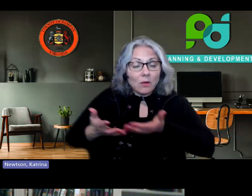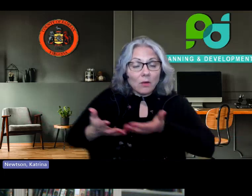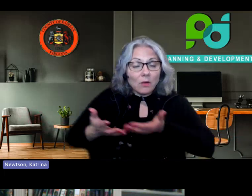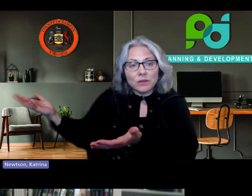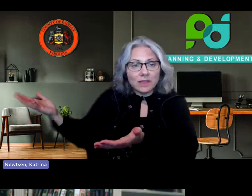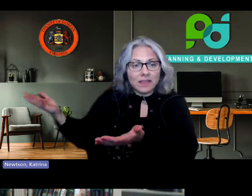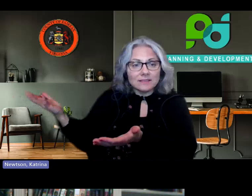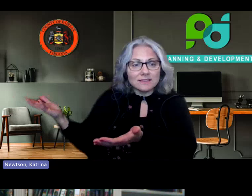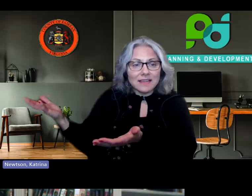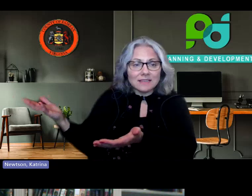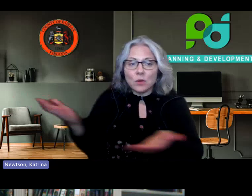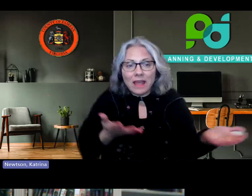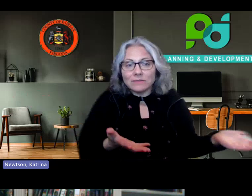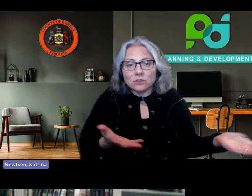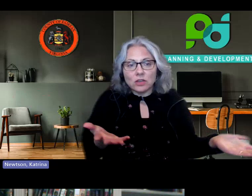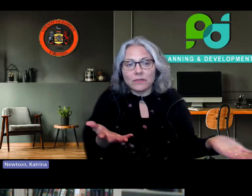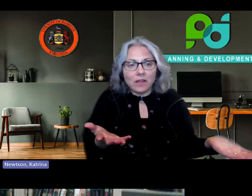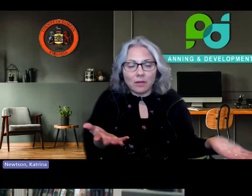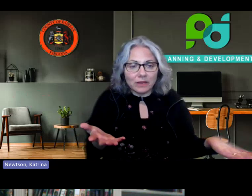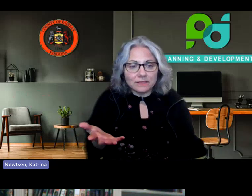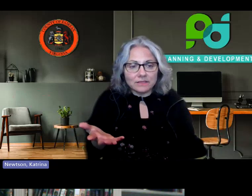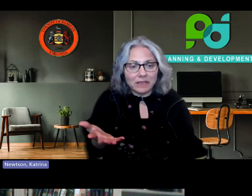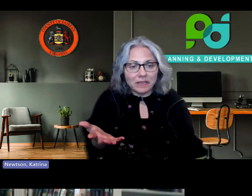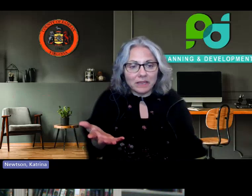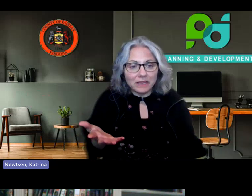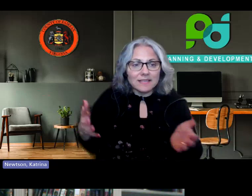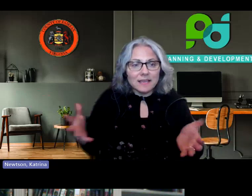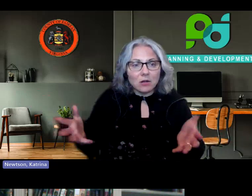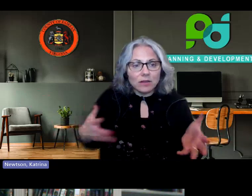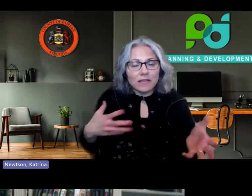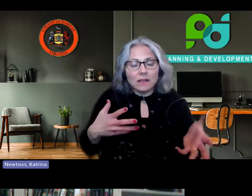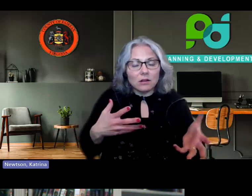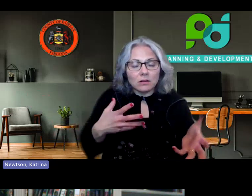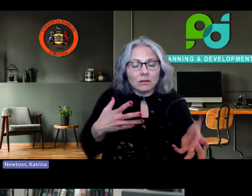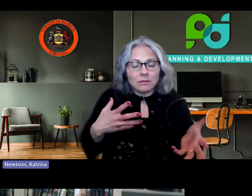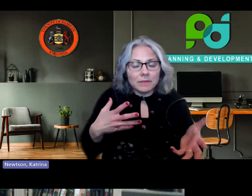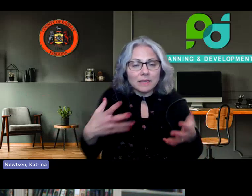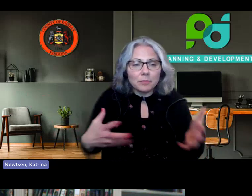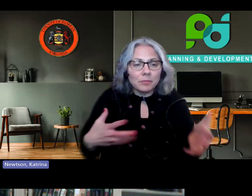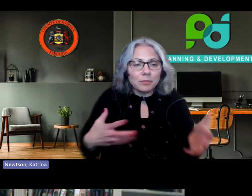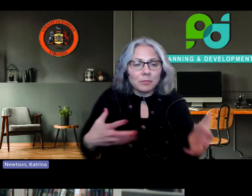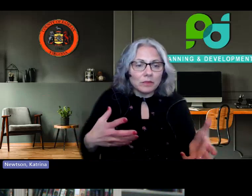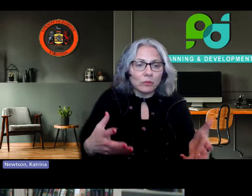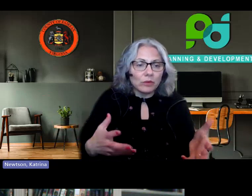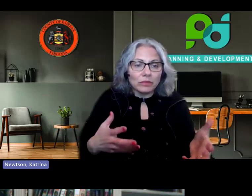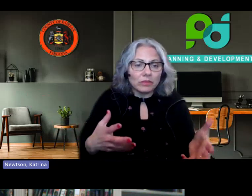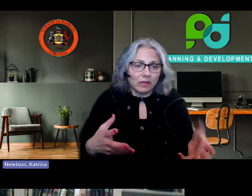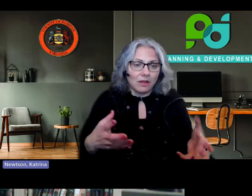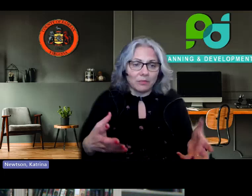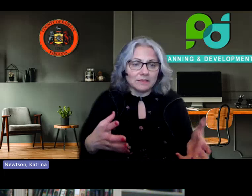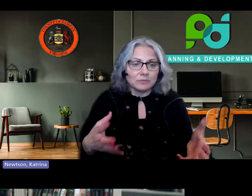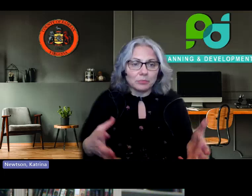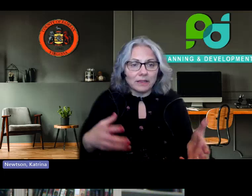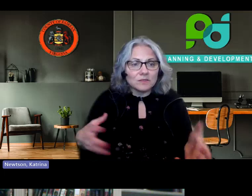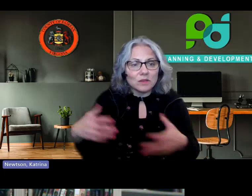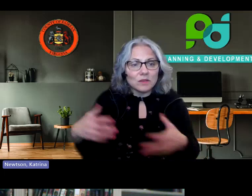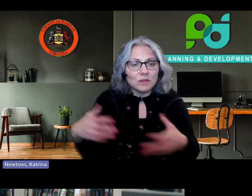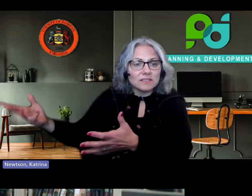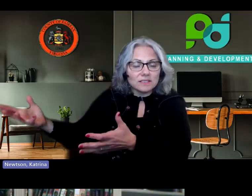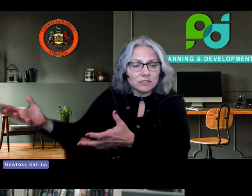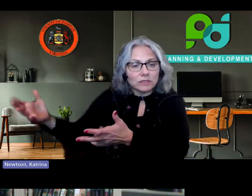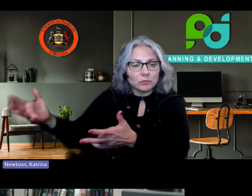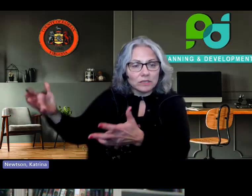also have rezoning cases that don't have to look at the comprehensive plan because they already are in compliance with the comprehensive plan. So